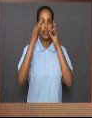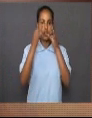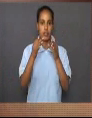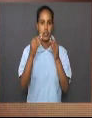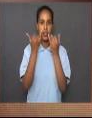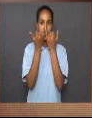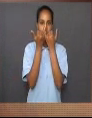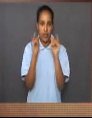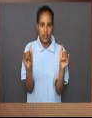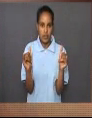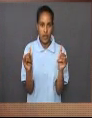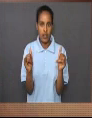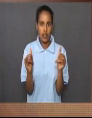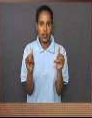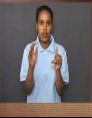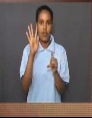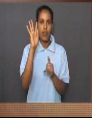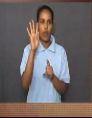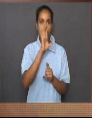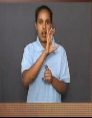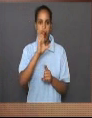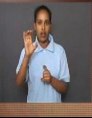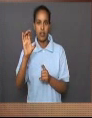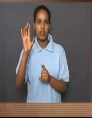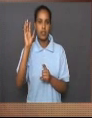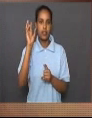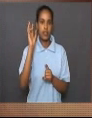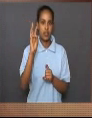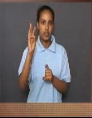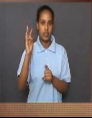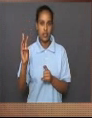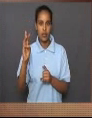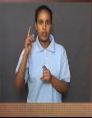heat transferred divided by